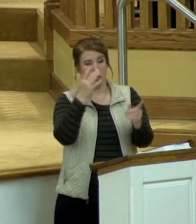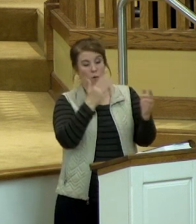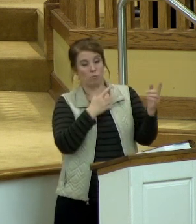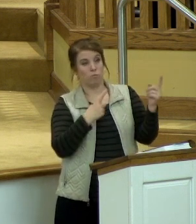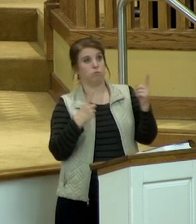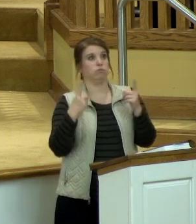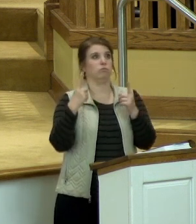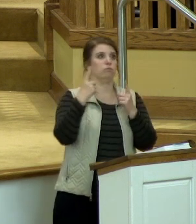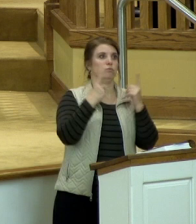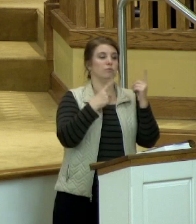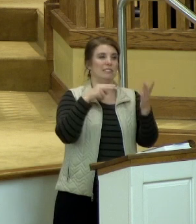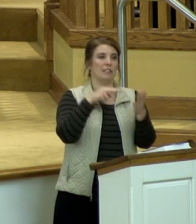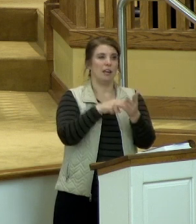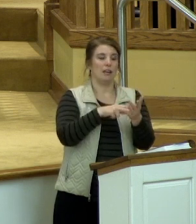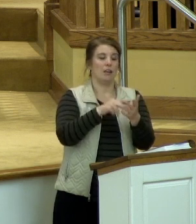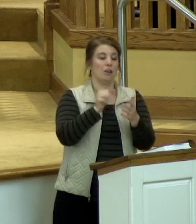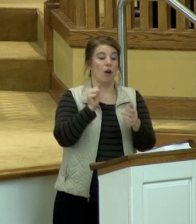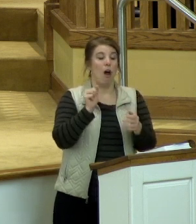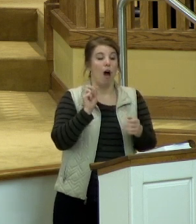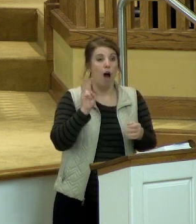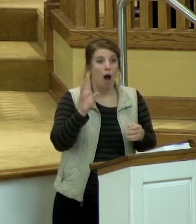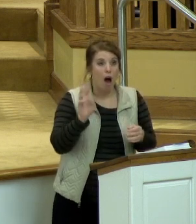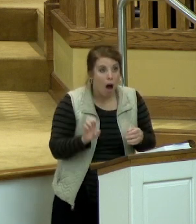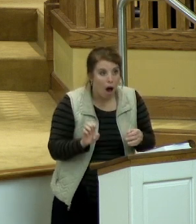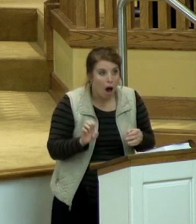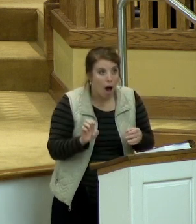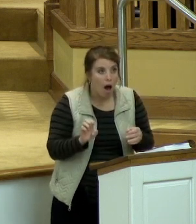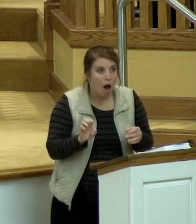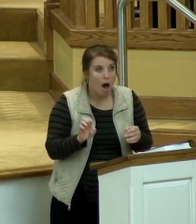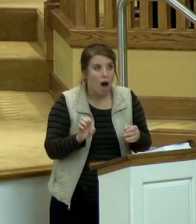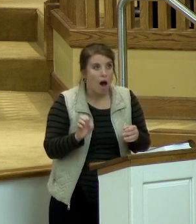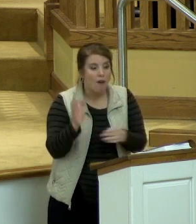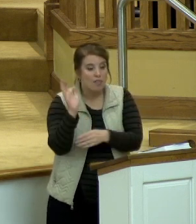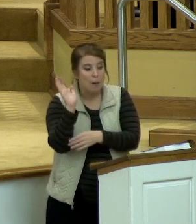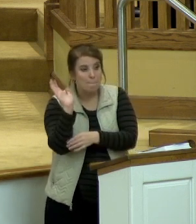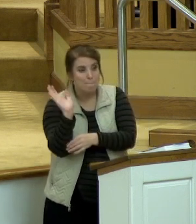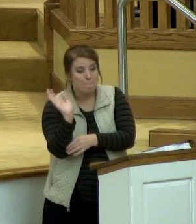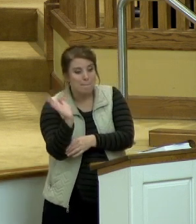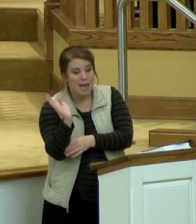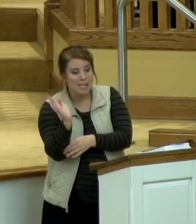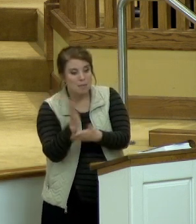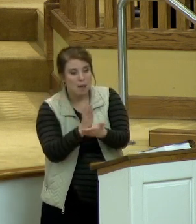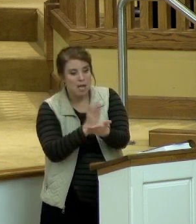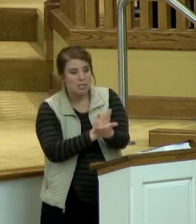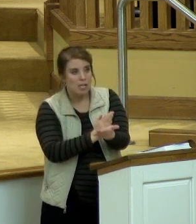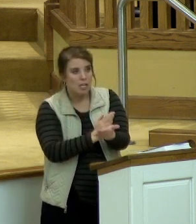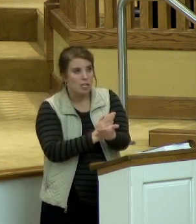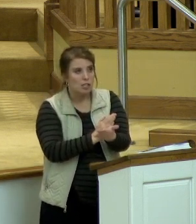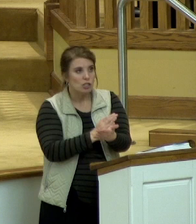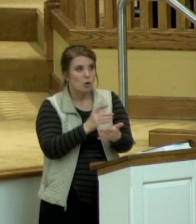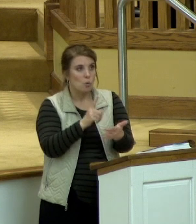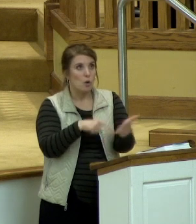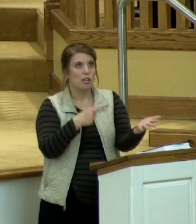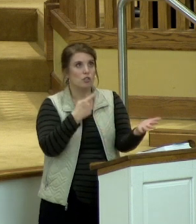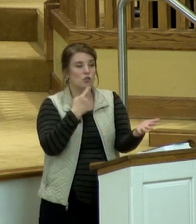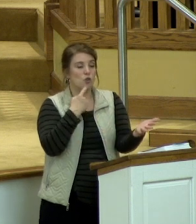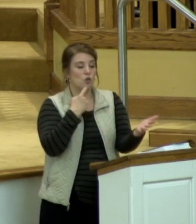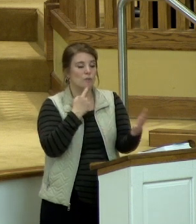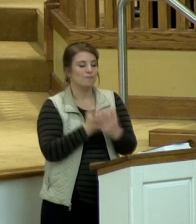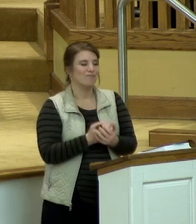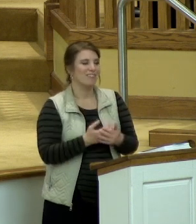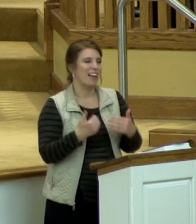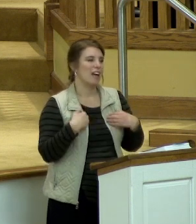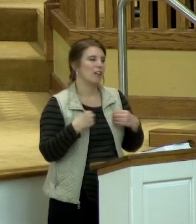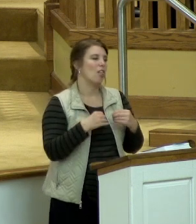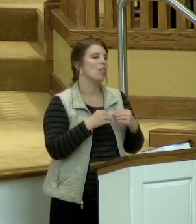sometimes when you're just standing in awe of this message of what you're being told, that's something to think about. We had a lot more on